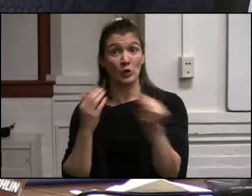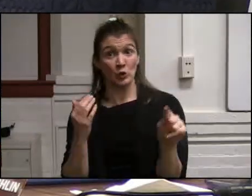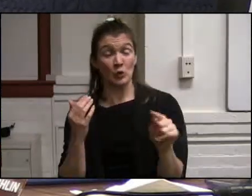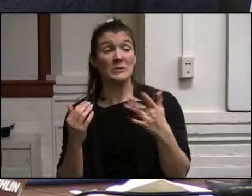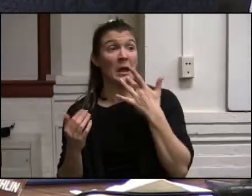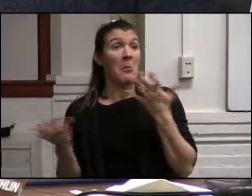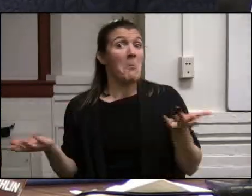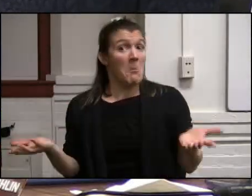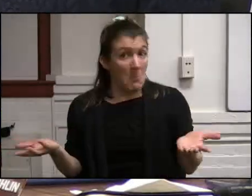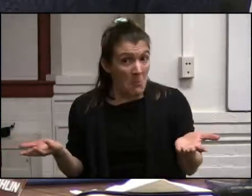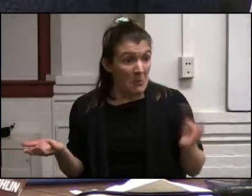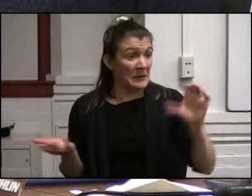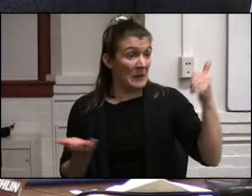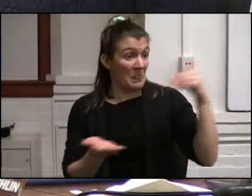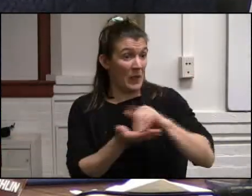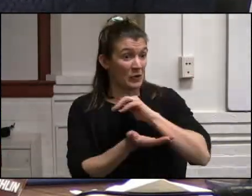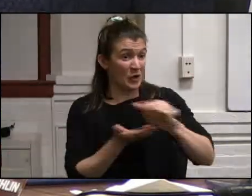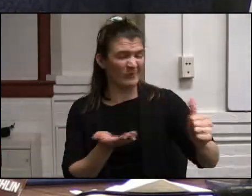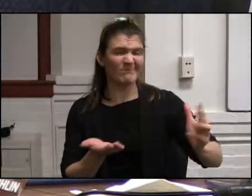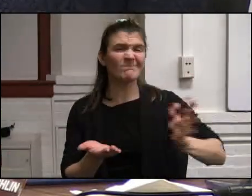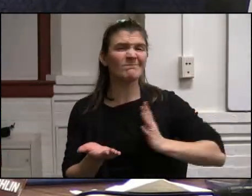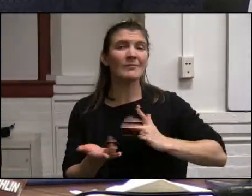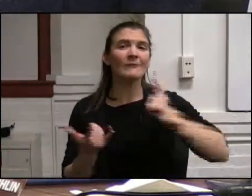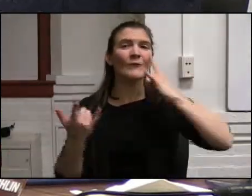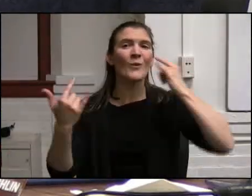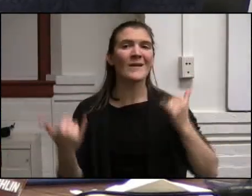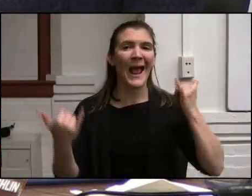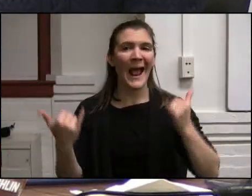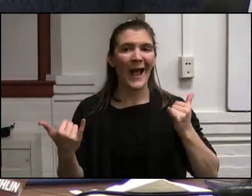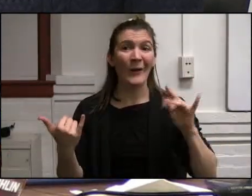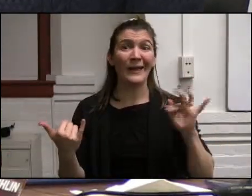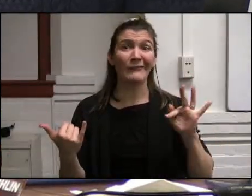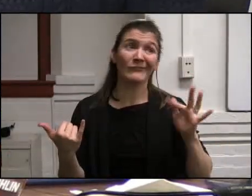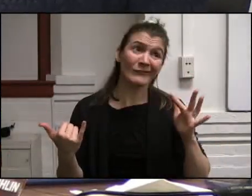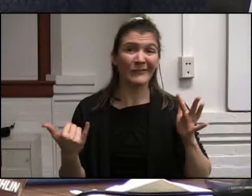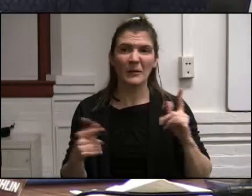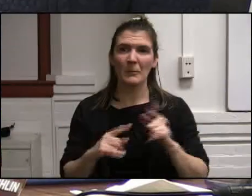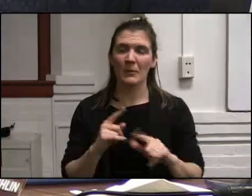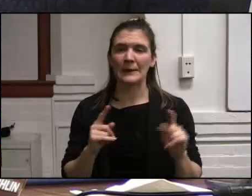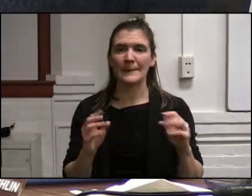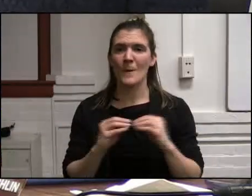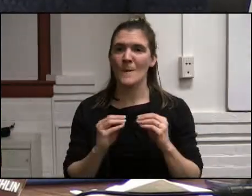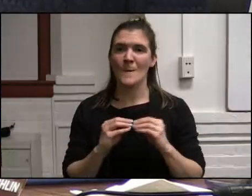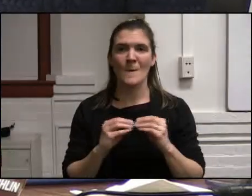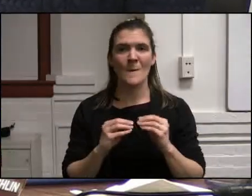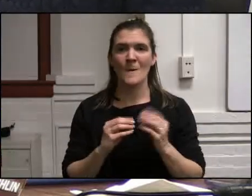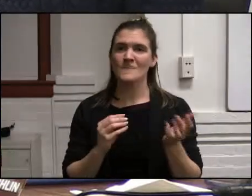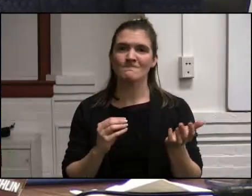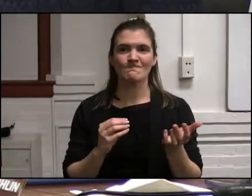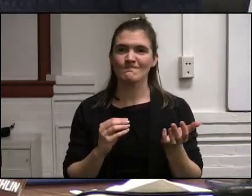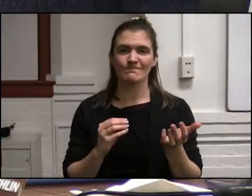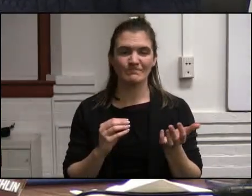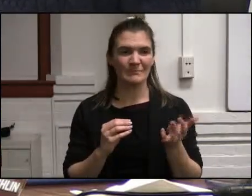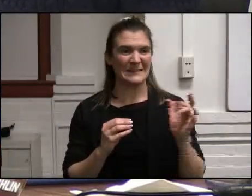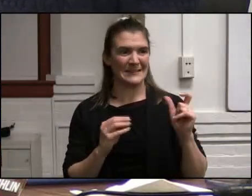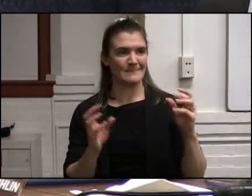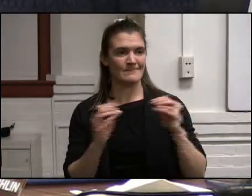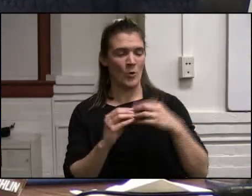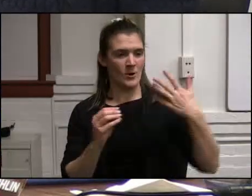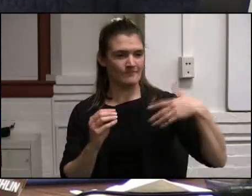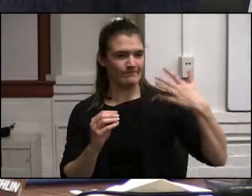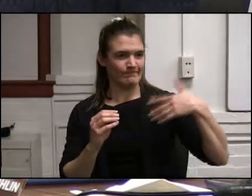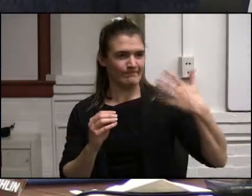to that by saying that was fine as far as it went. You thought that there were a couple of aspects of that that required